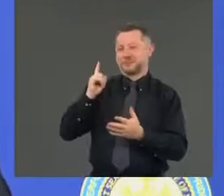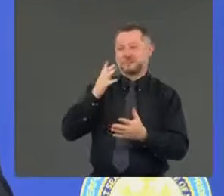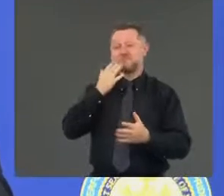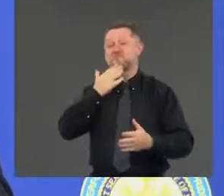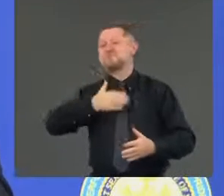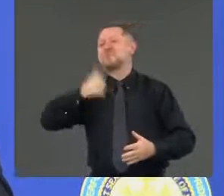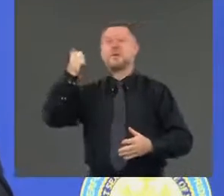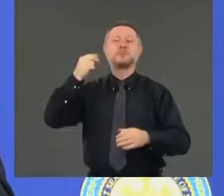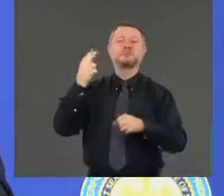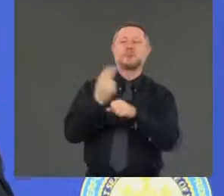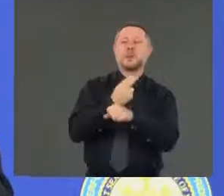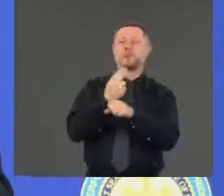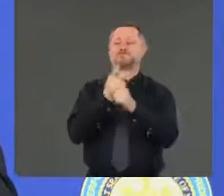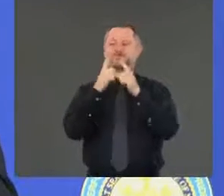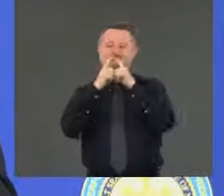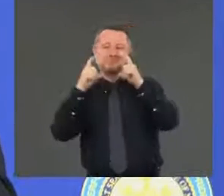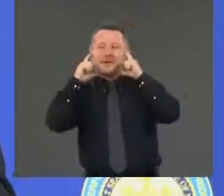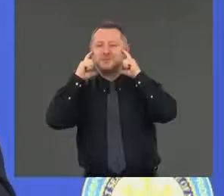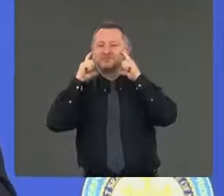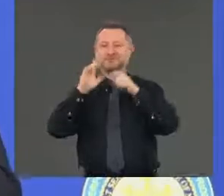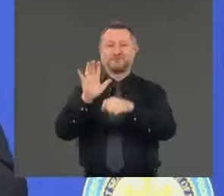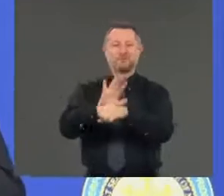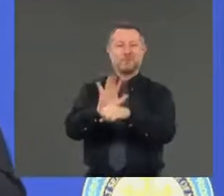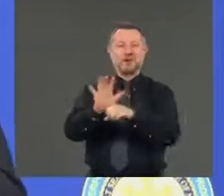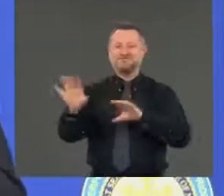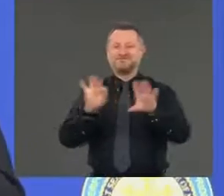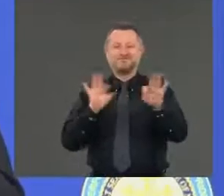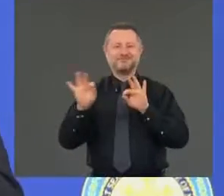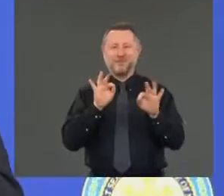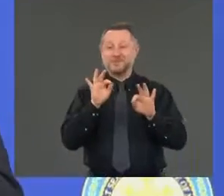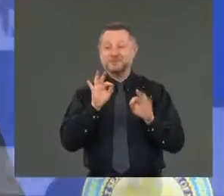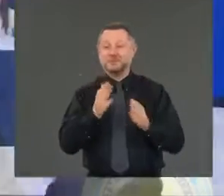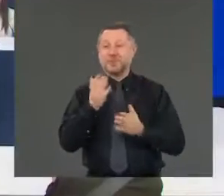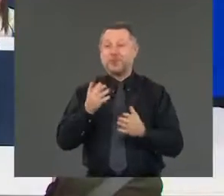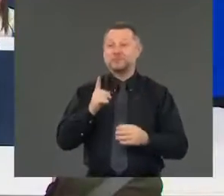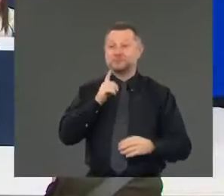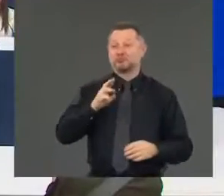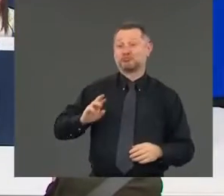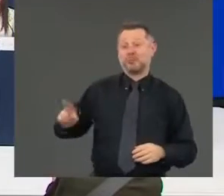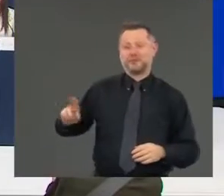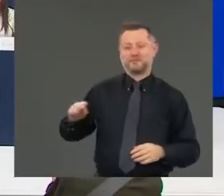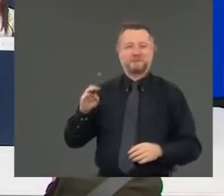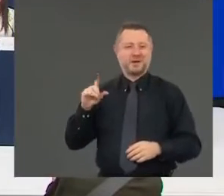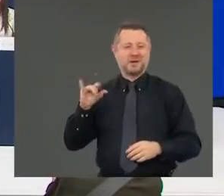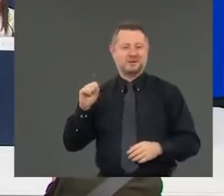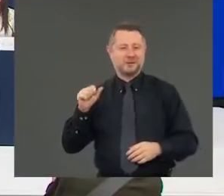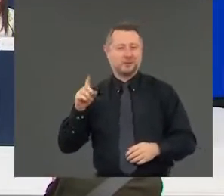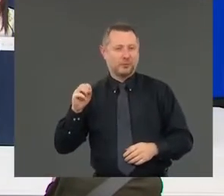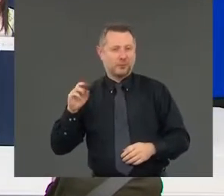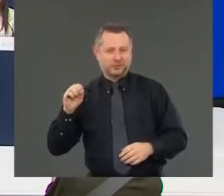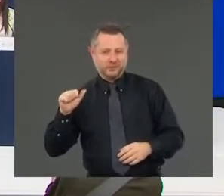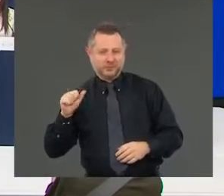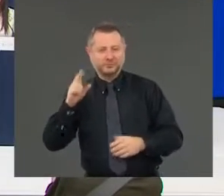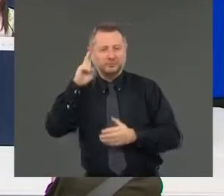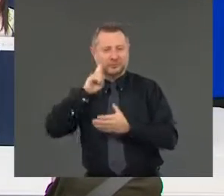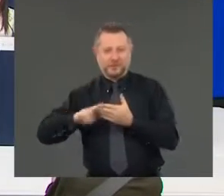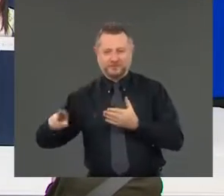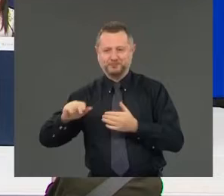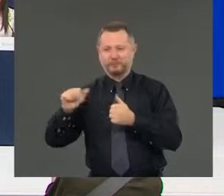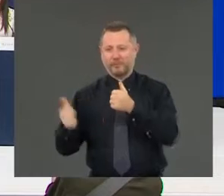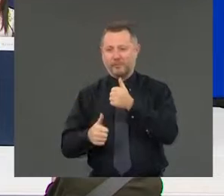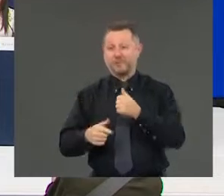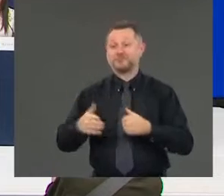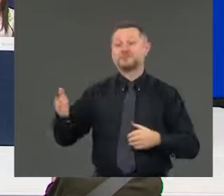video. She's going to report on that today. To my right, Melissa DeRosa, Secretary to the Governor. To her right, Gareth